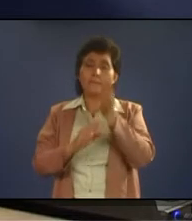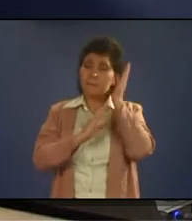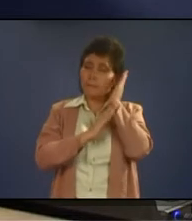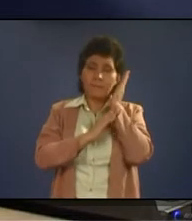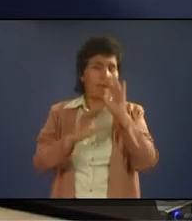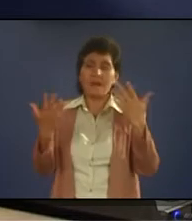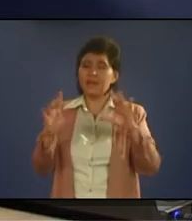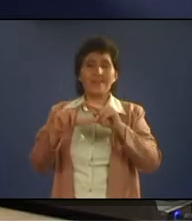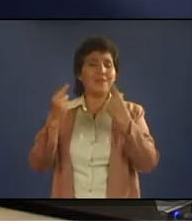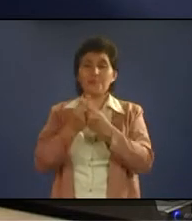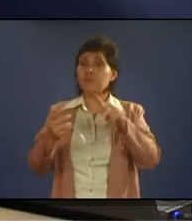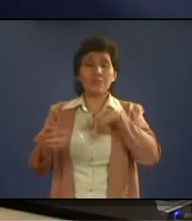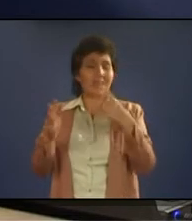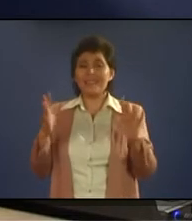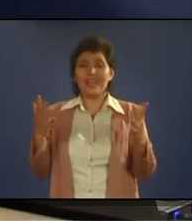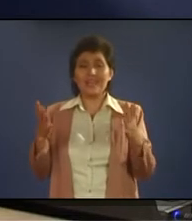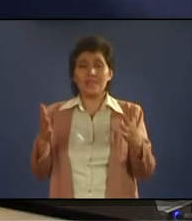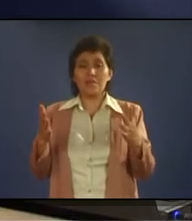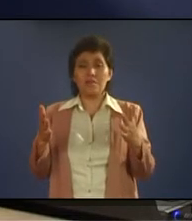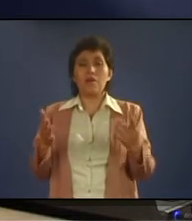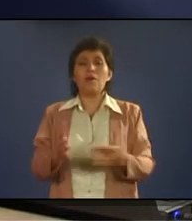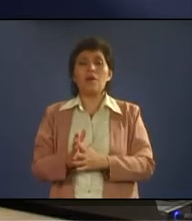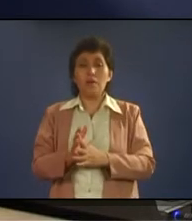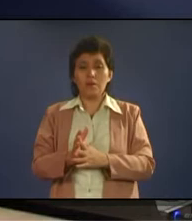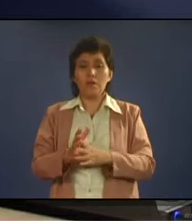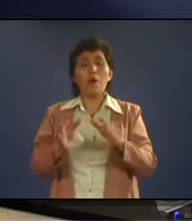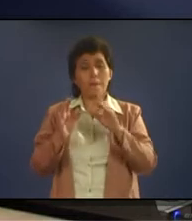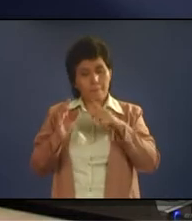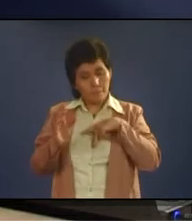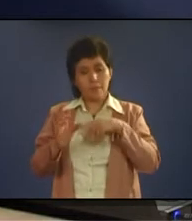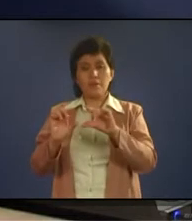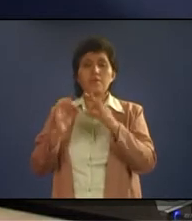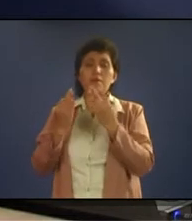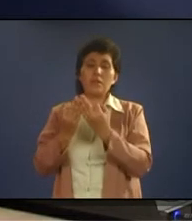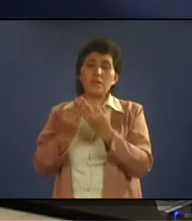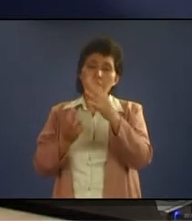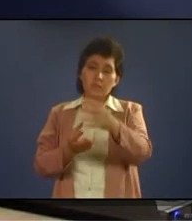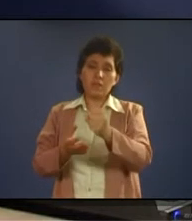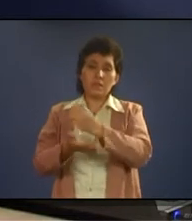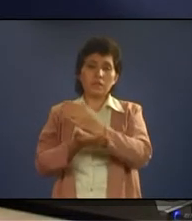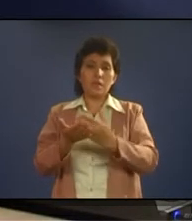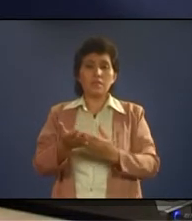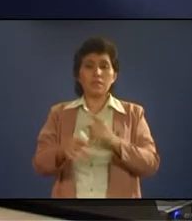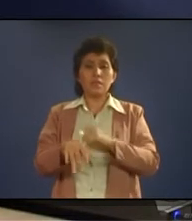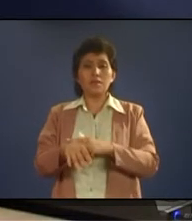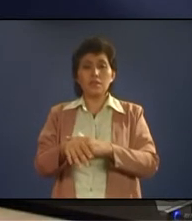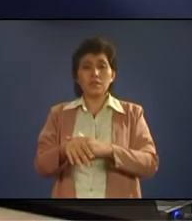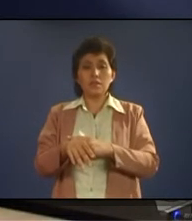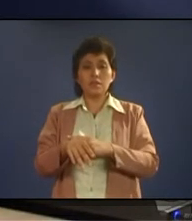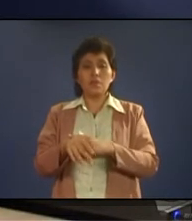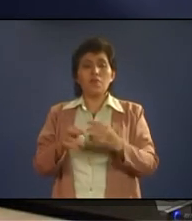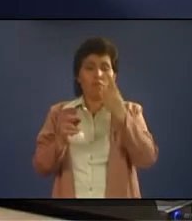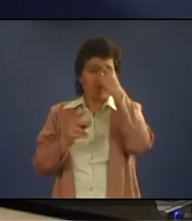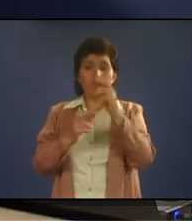don't sleep, okay? What we belong to is we belong to the family. We take some time and we engage in family